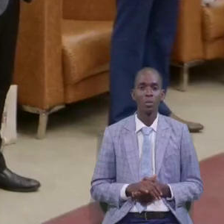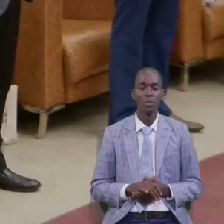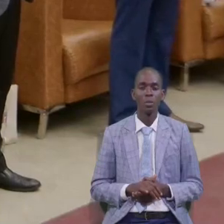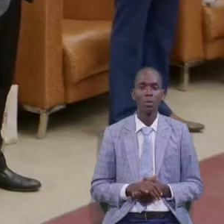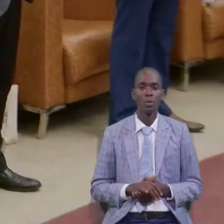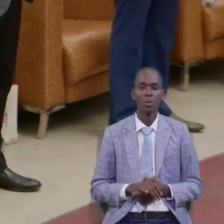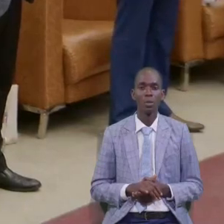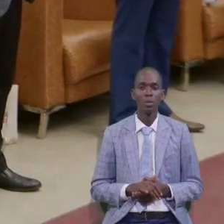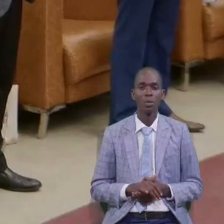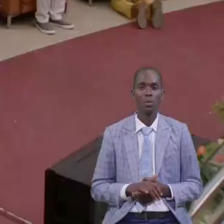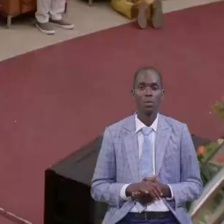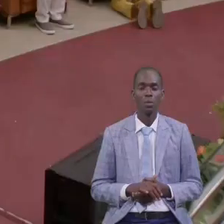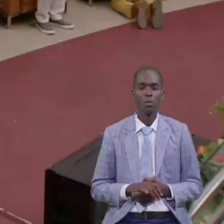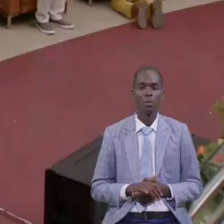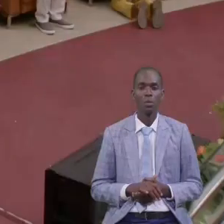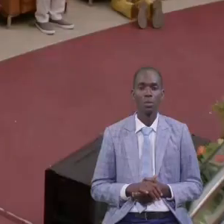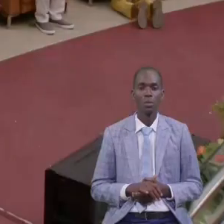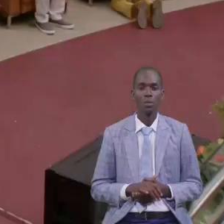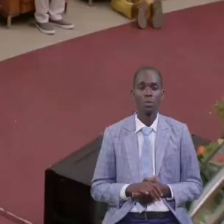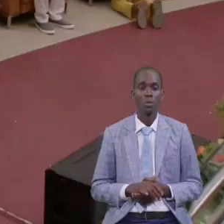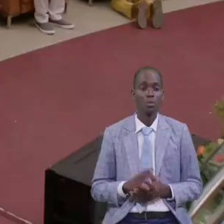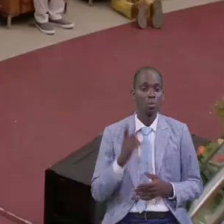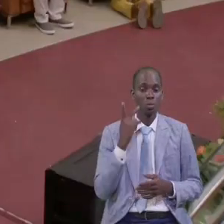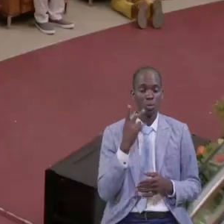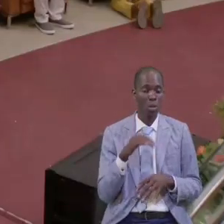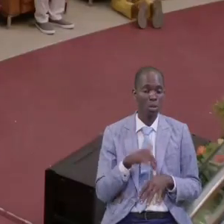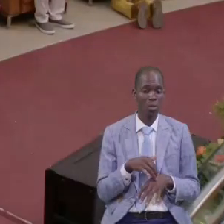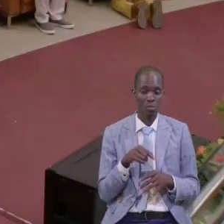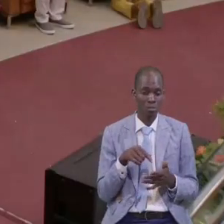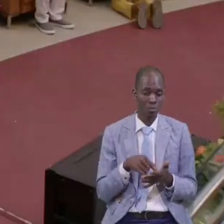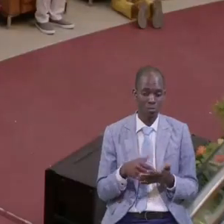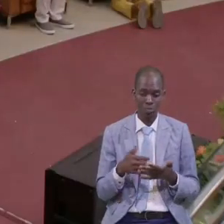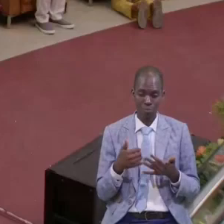Look at this present